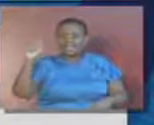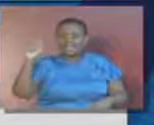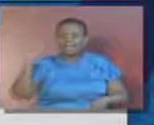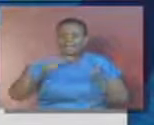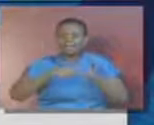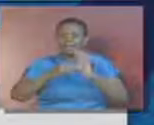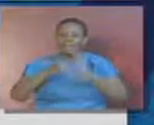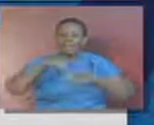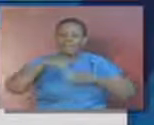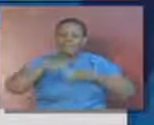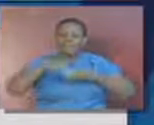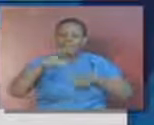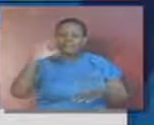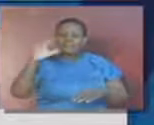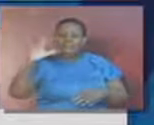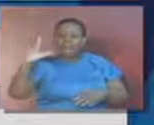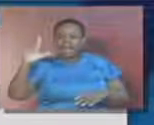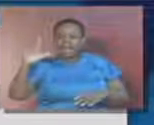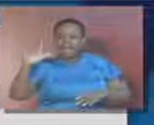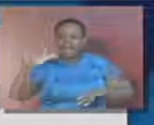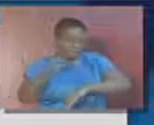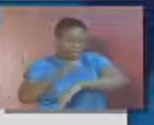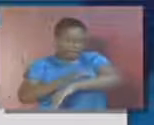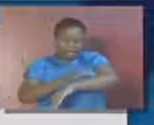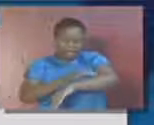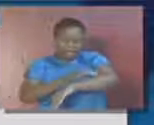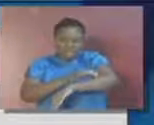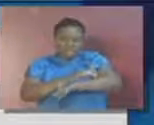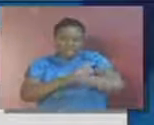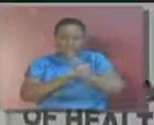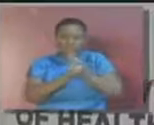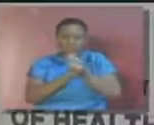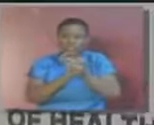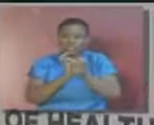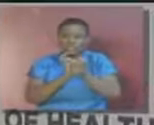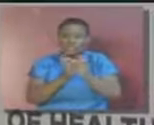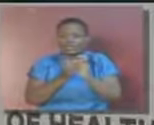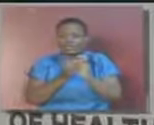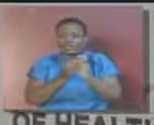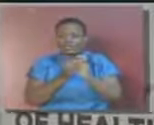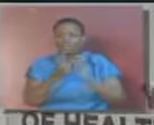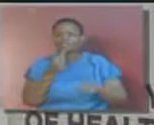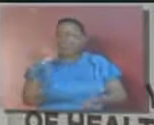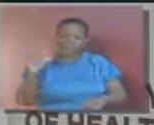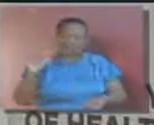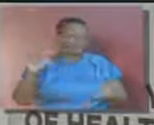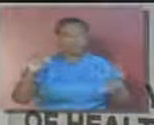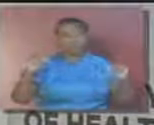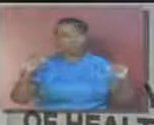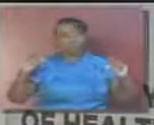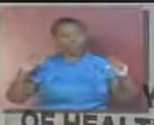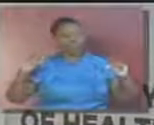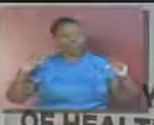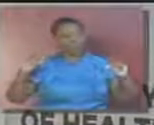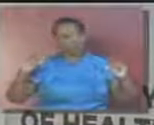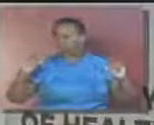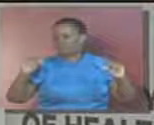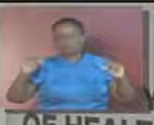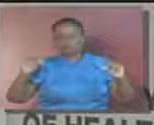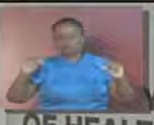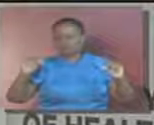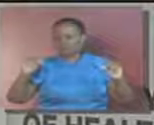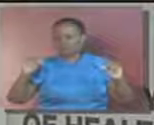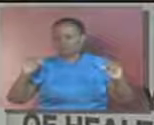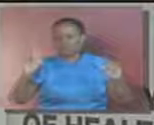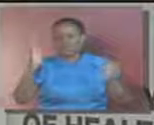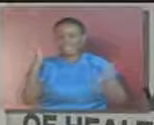this. Hi, thanks, Candice. I think the short answer is no. So it would have been part of, I think, some conspiracy theories at the